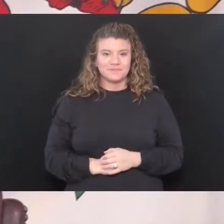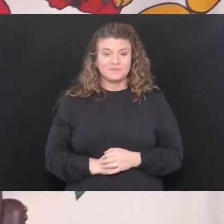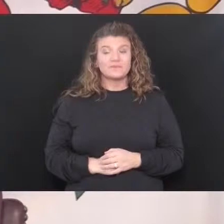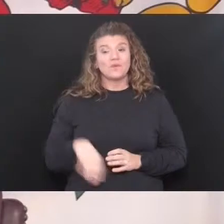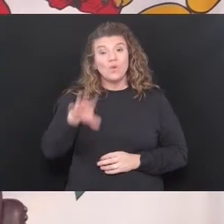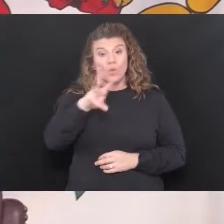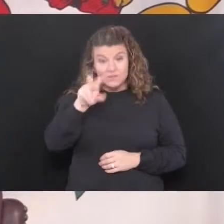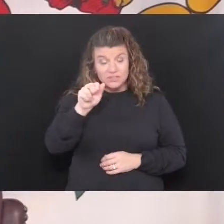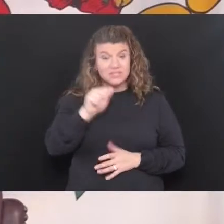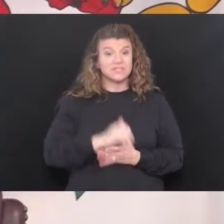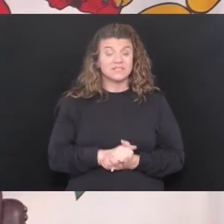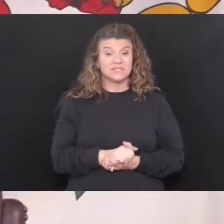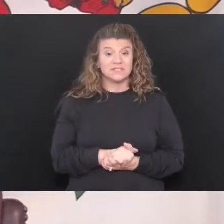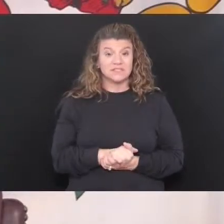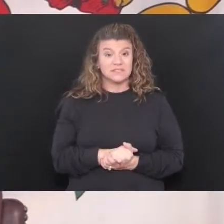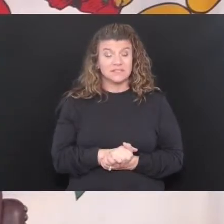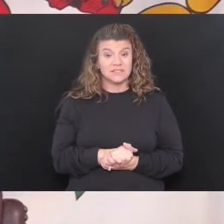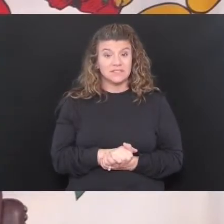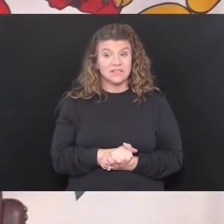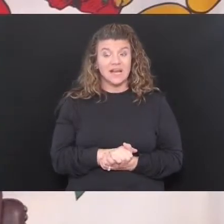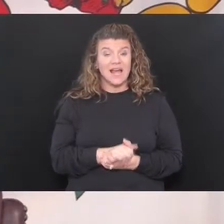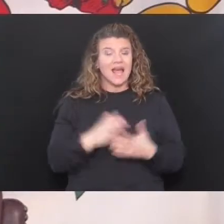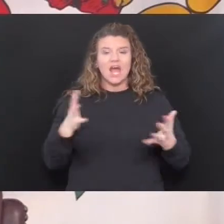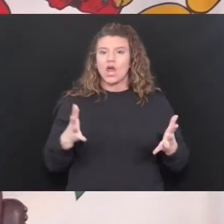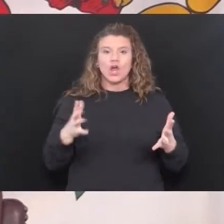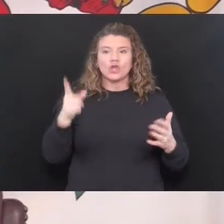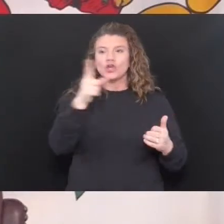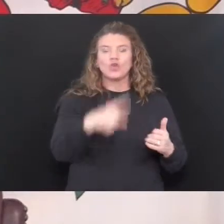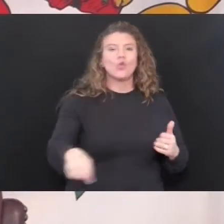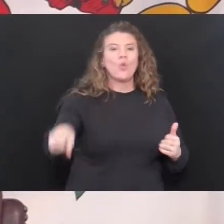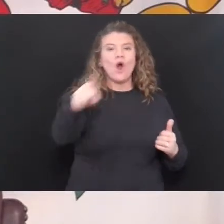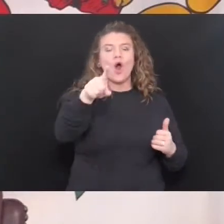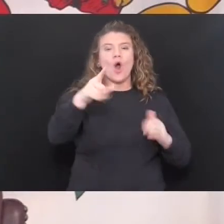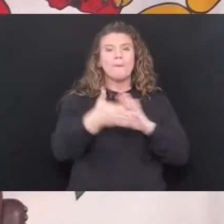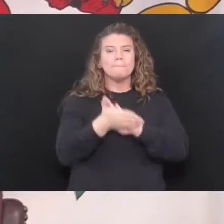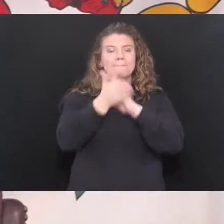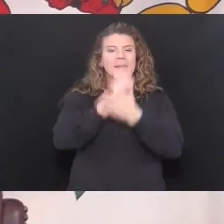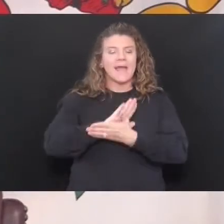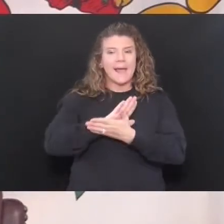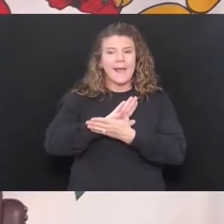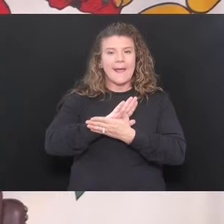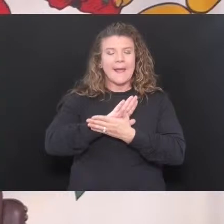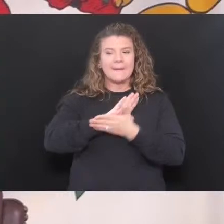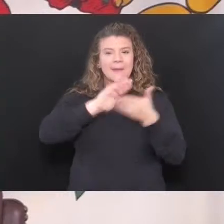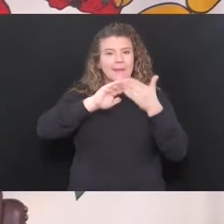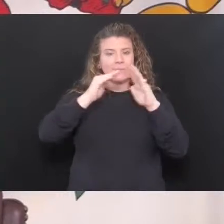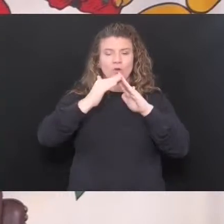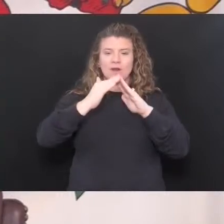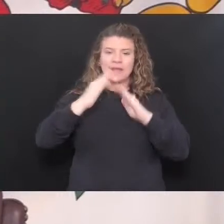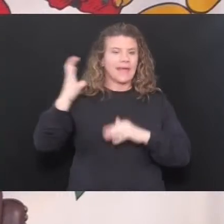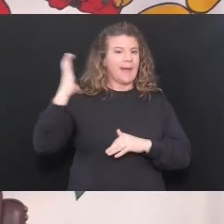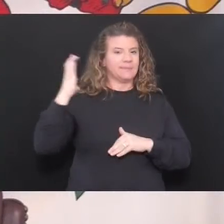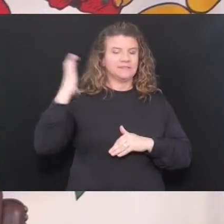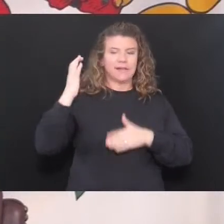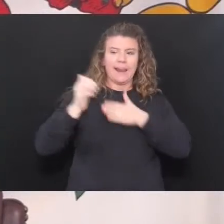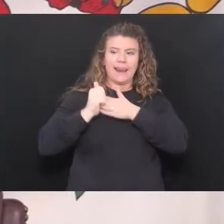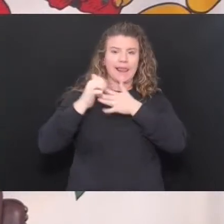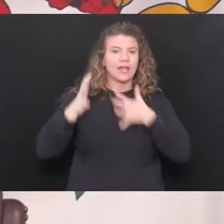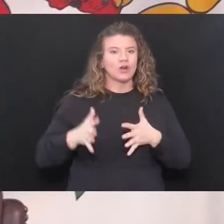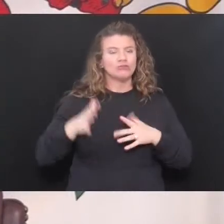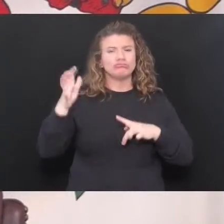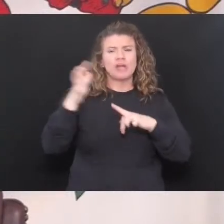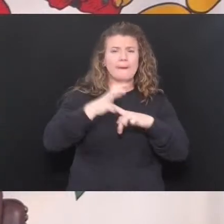West Virginia, you absolutely became community captains,